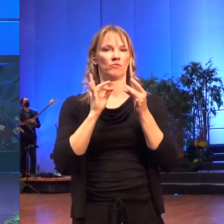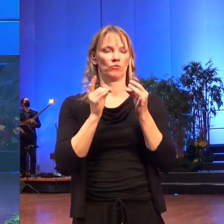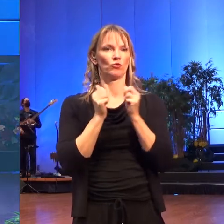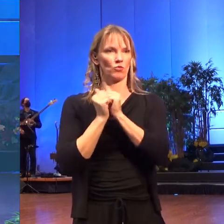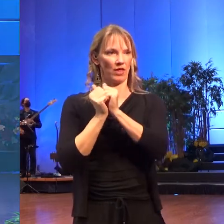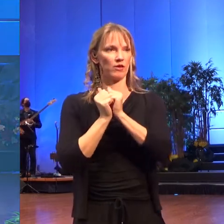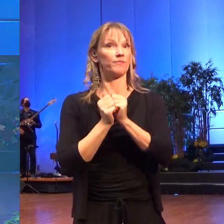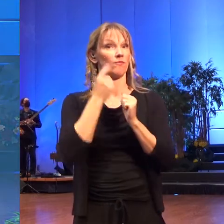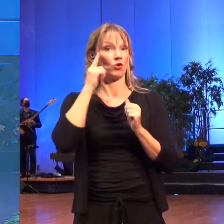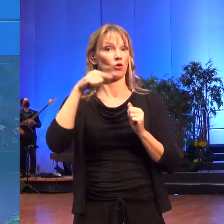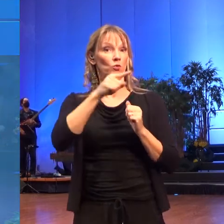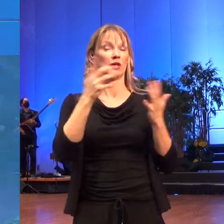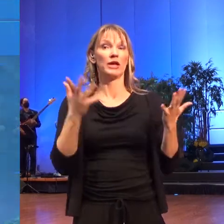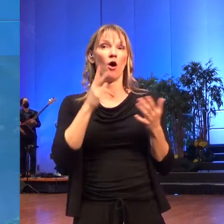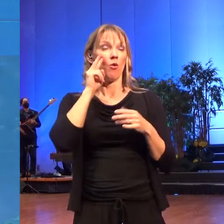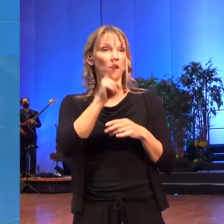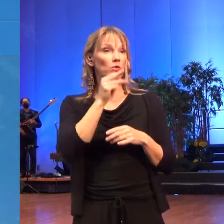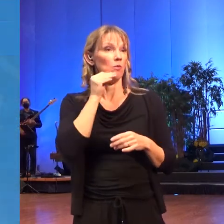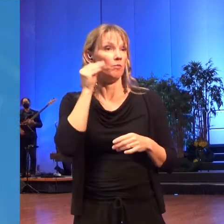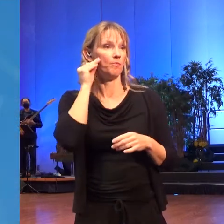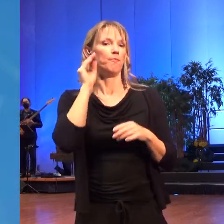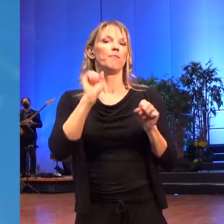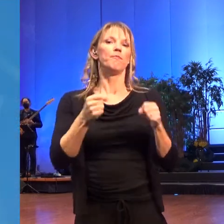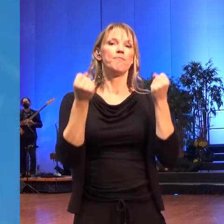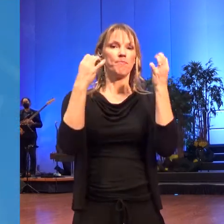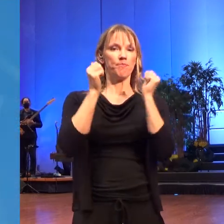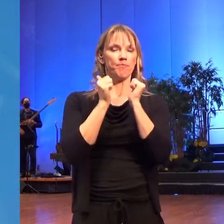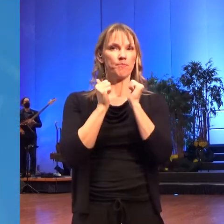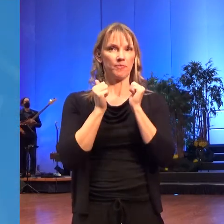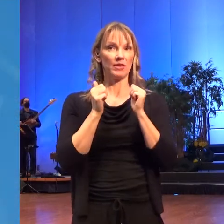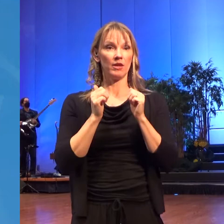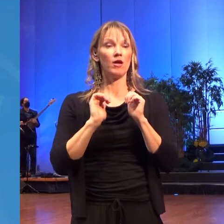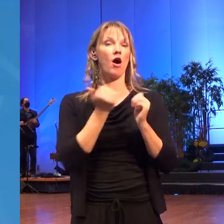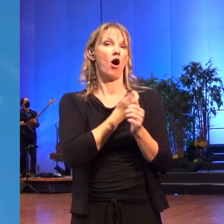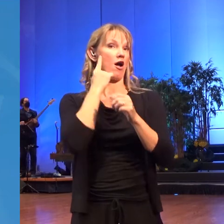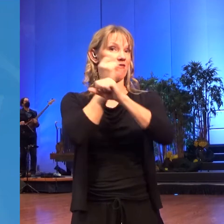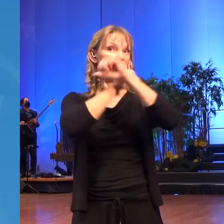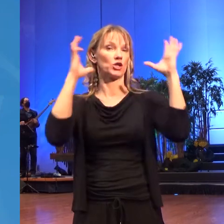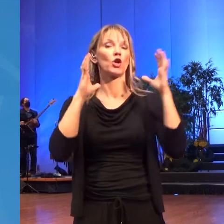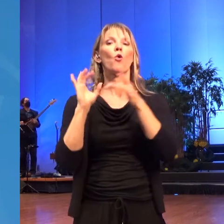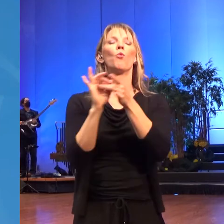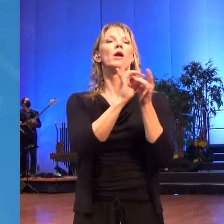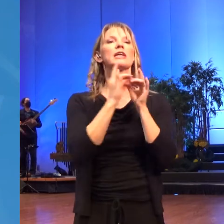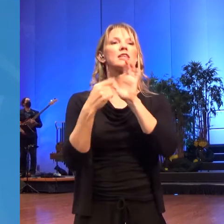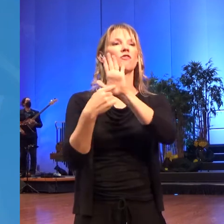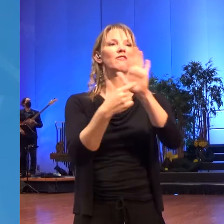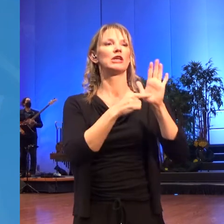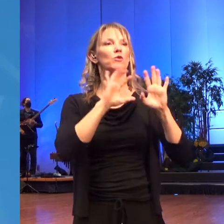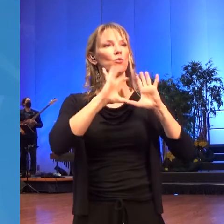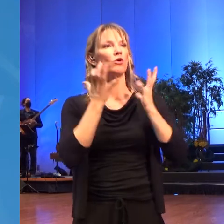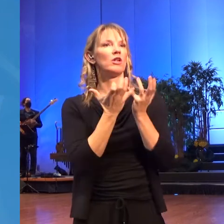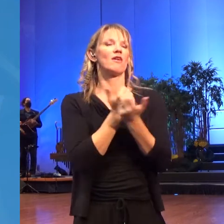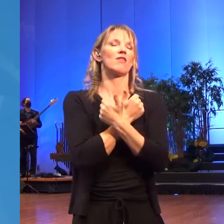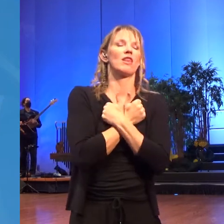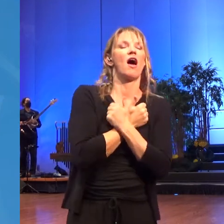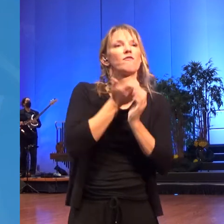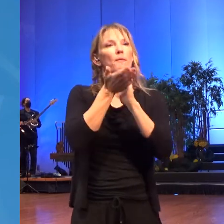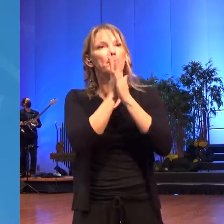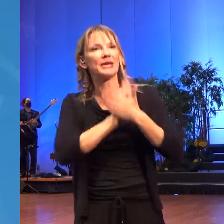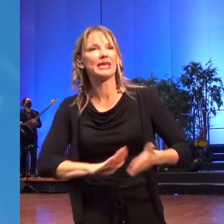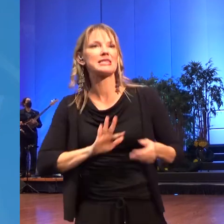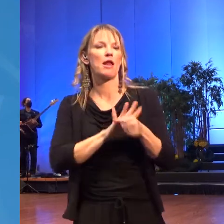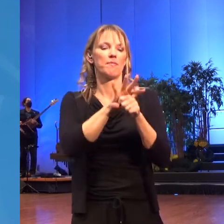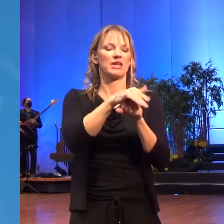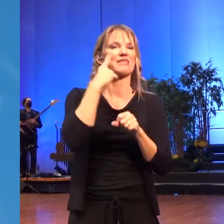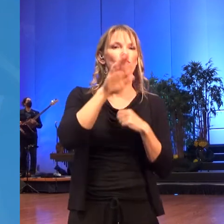you here or you watching at home today, and they go like this. Our vision, oneness revealed, a world of love,